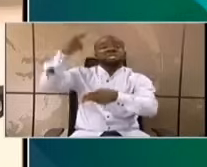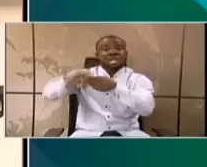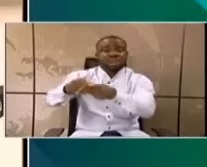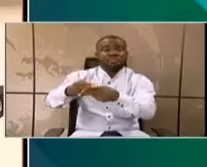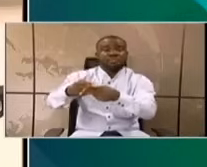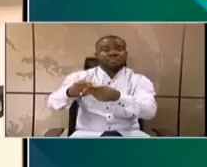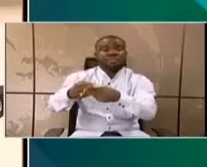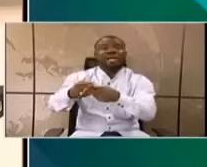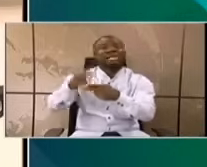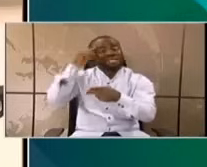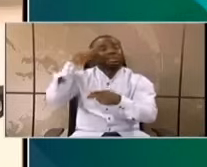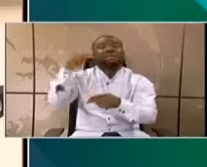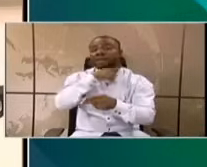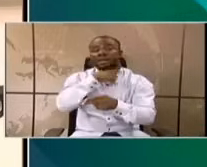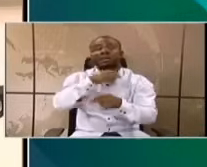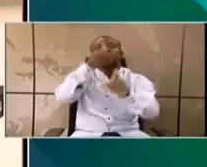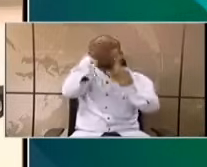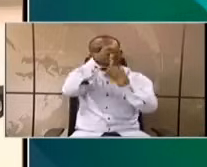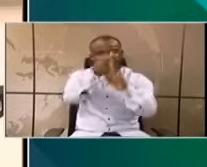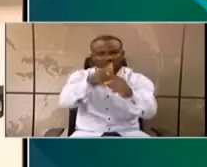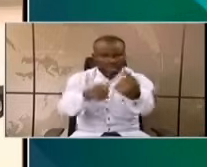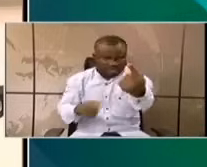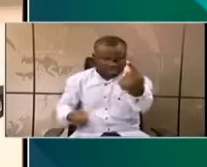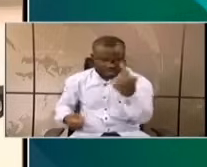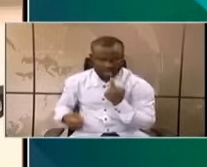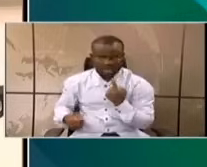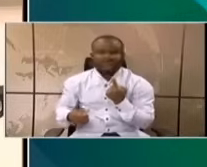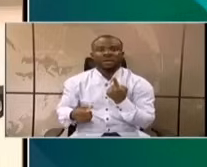Na wa waba.